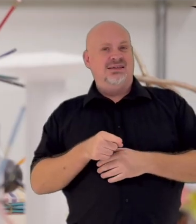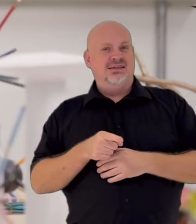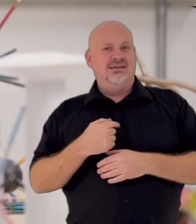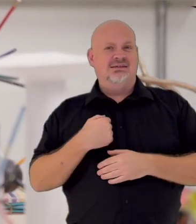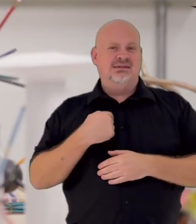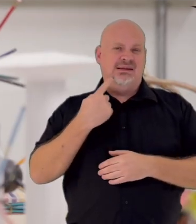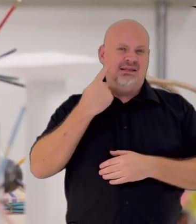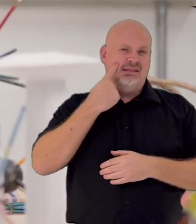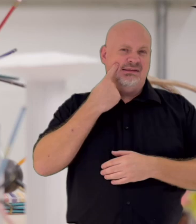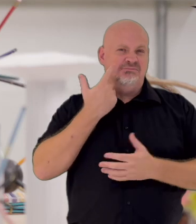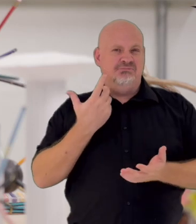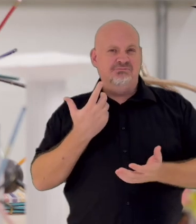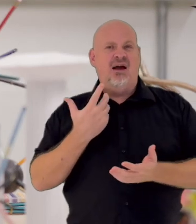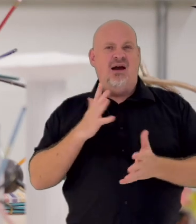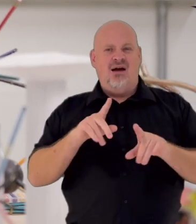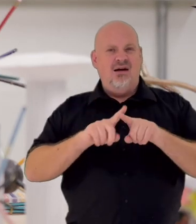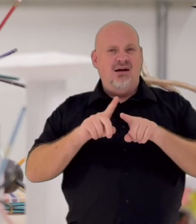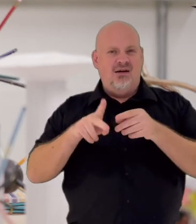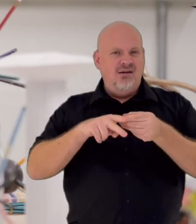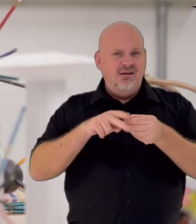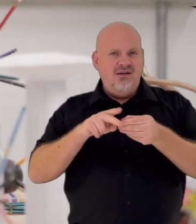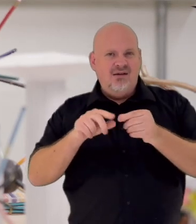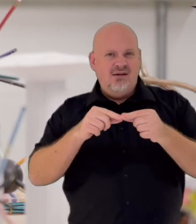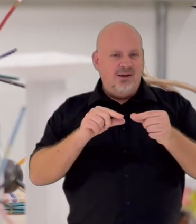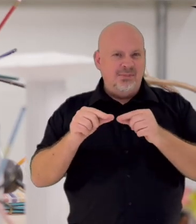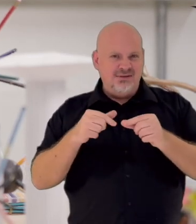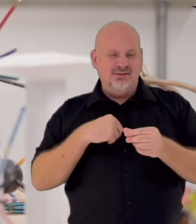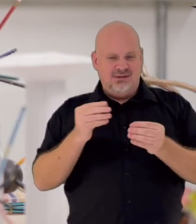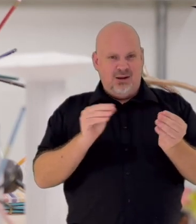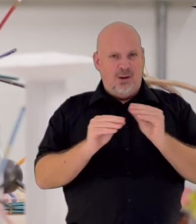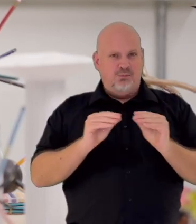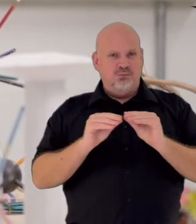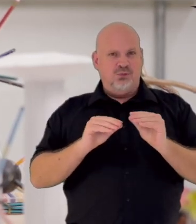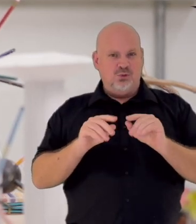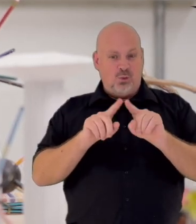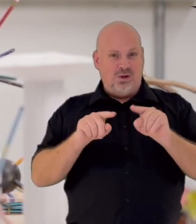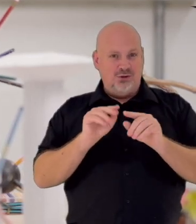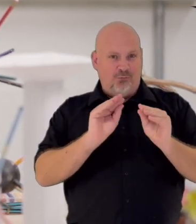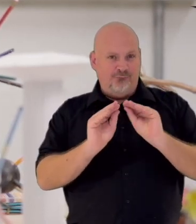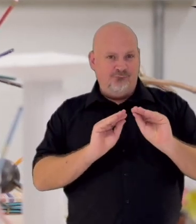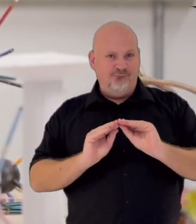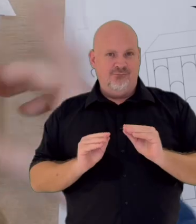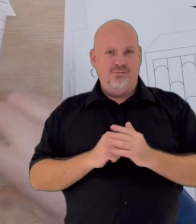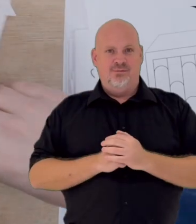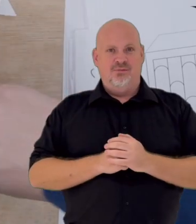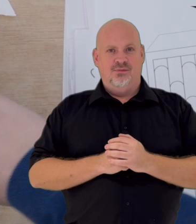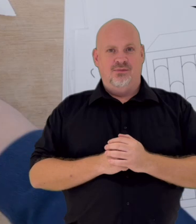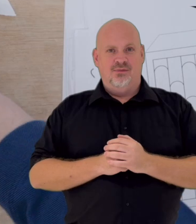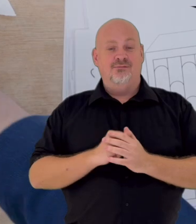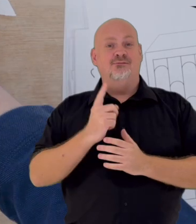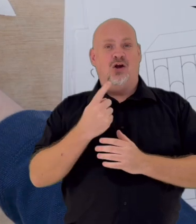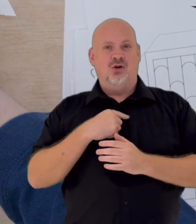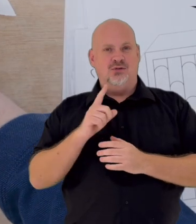some collage bits, put them in the windows. First of all, we'll open the door just by